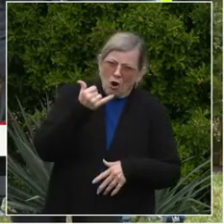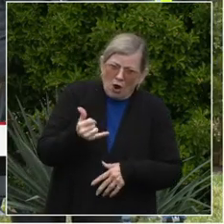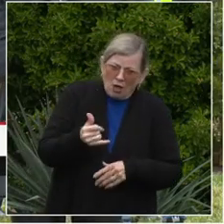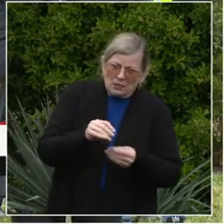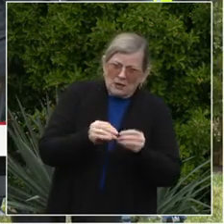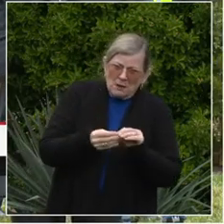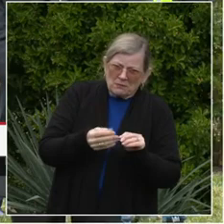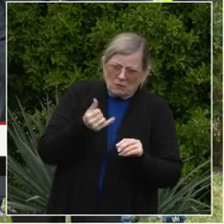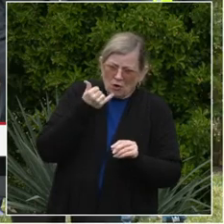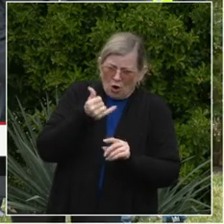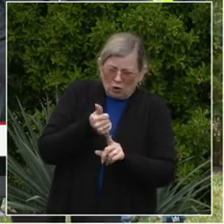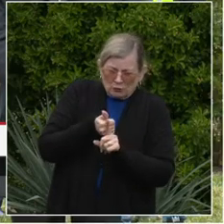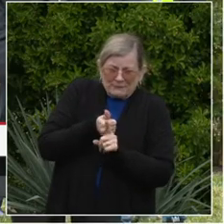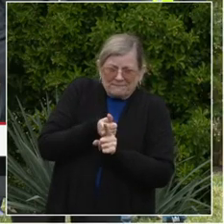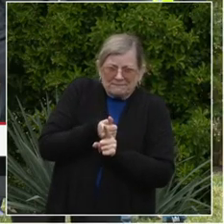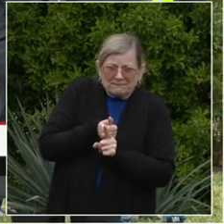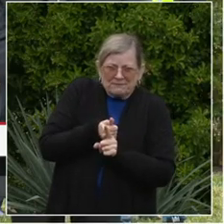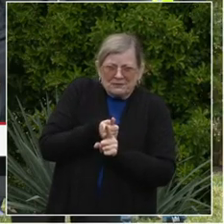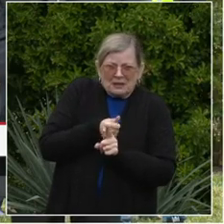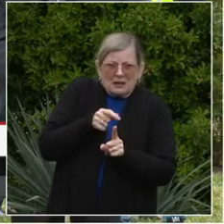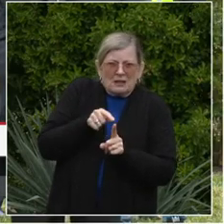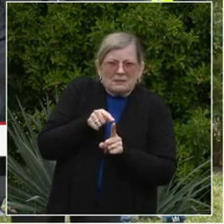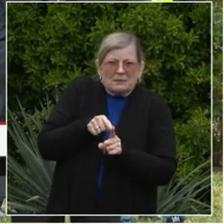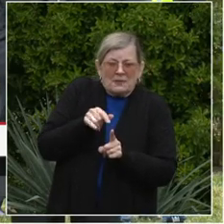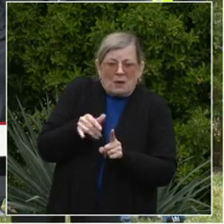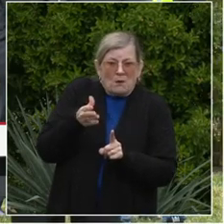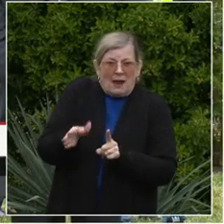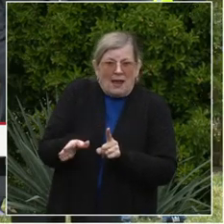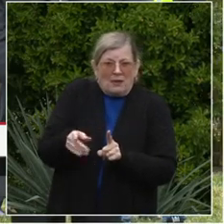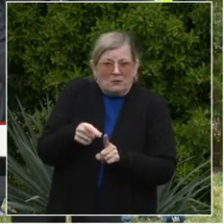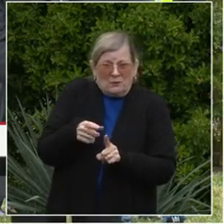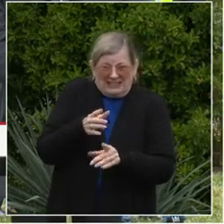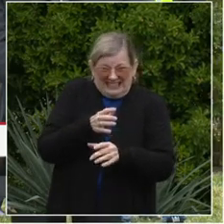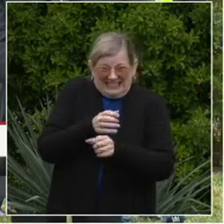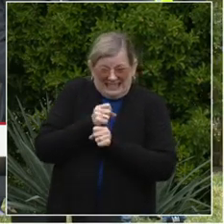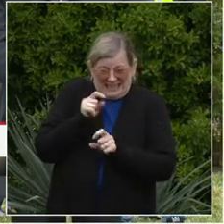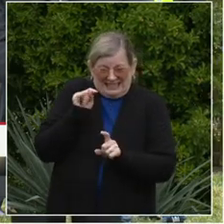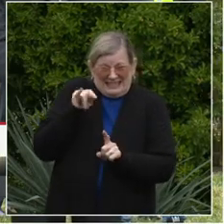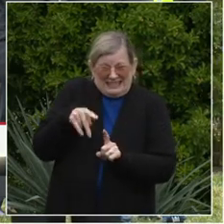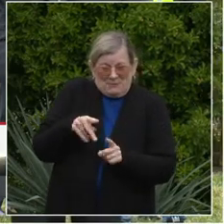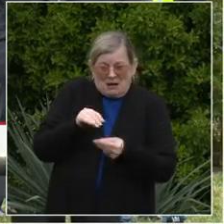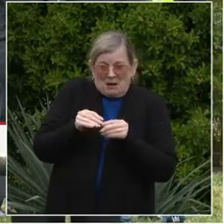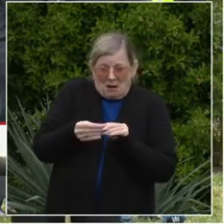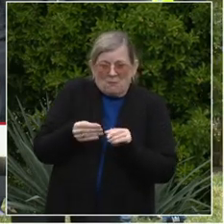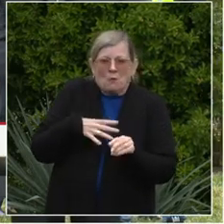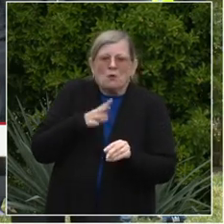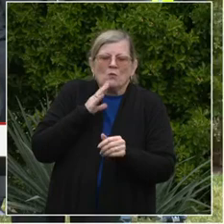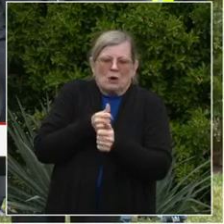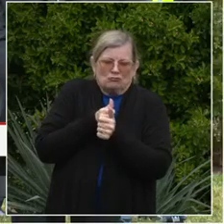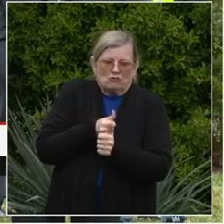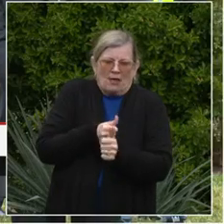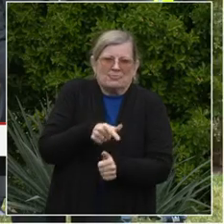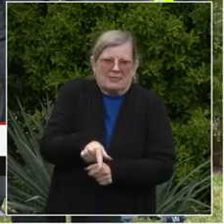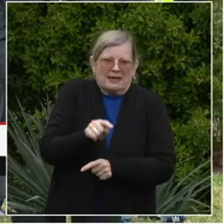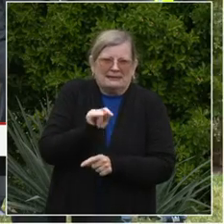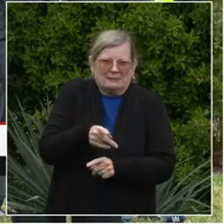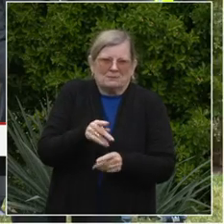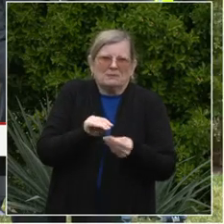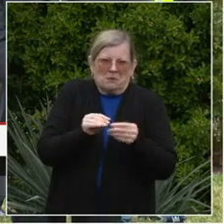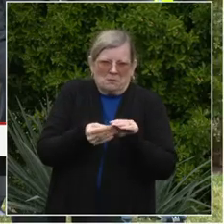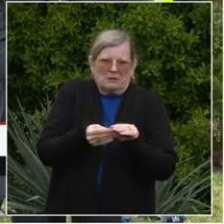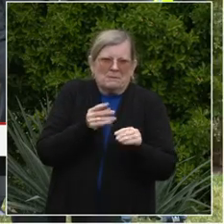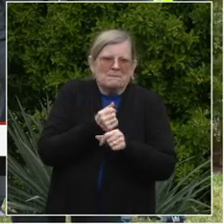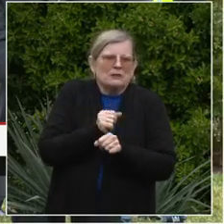727-9099 number, because that way, once you get your tip number, we can track and be able to make sure that residents get